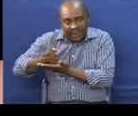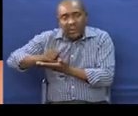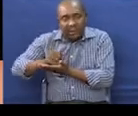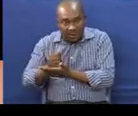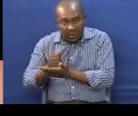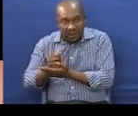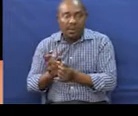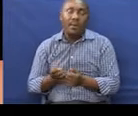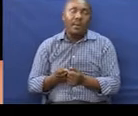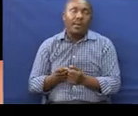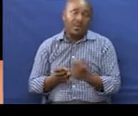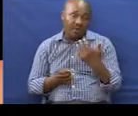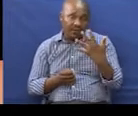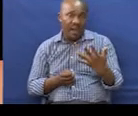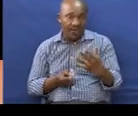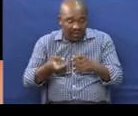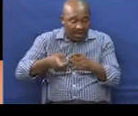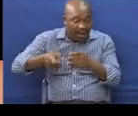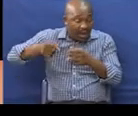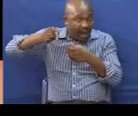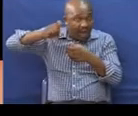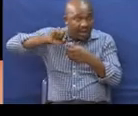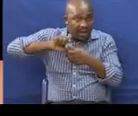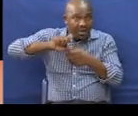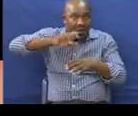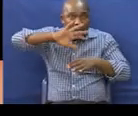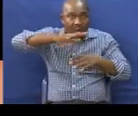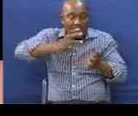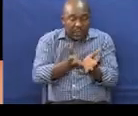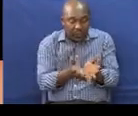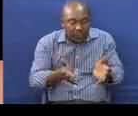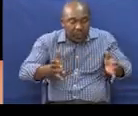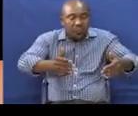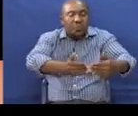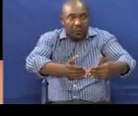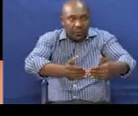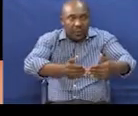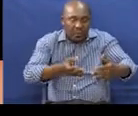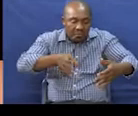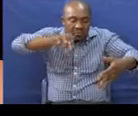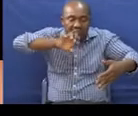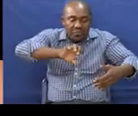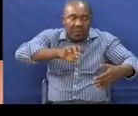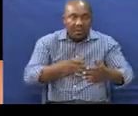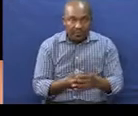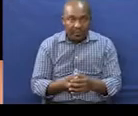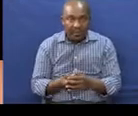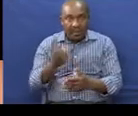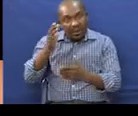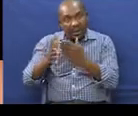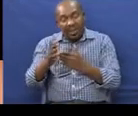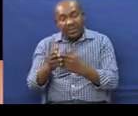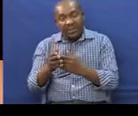be add little amount of water. Another procedure, sieve to obtain the juice. And the